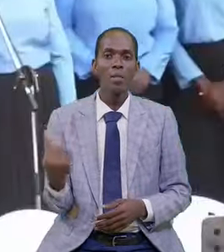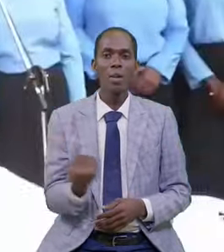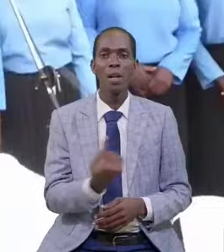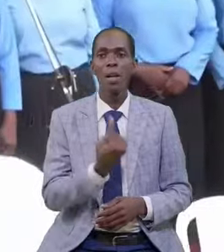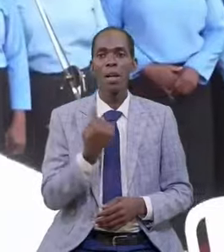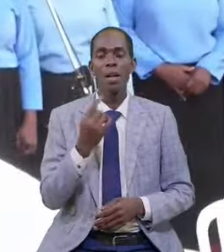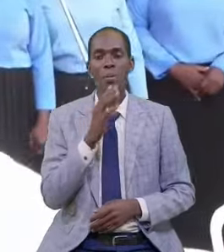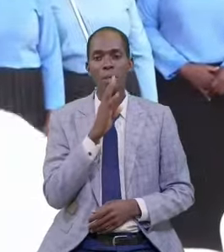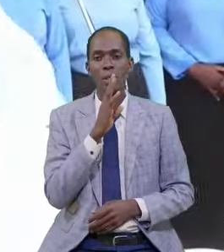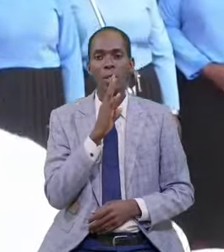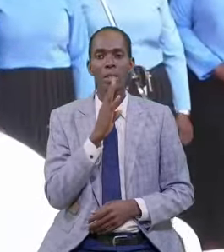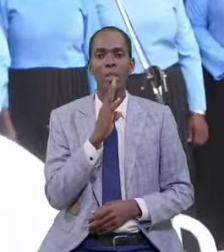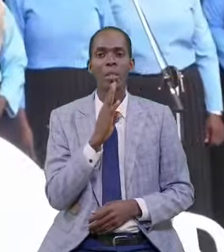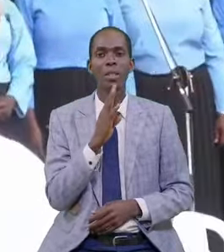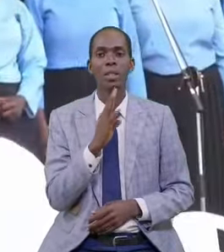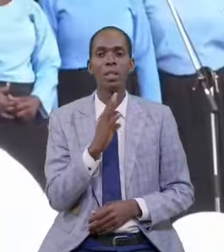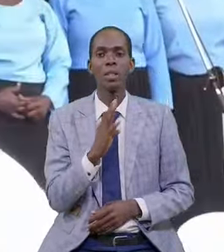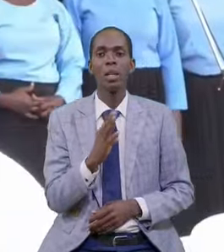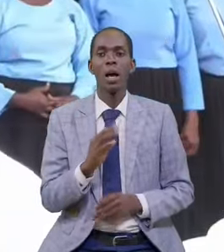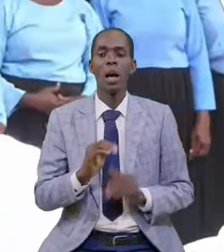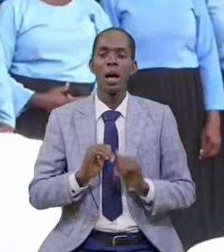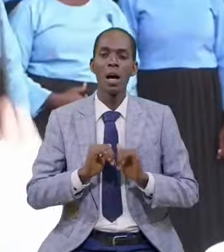my we're